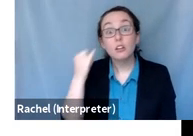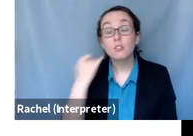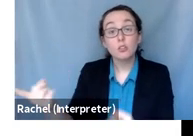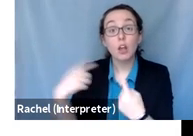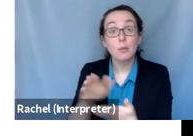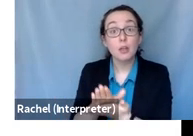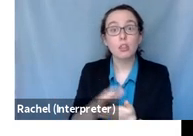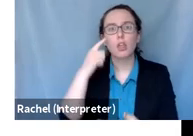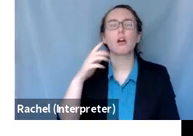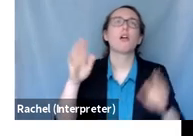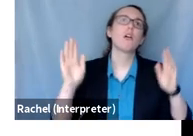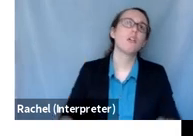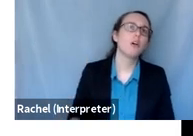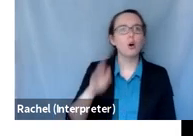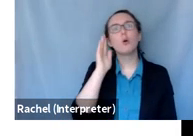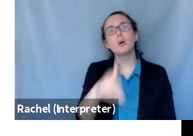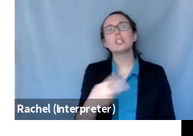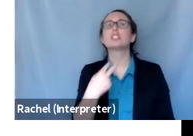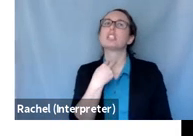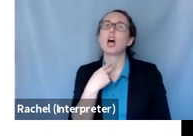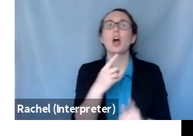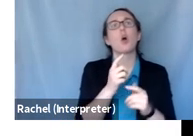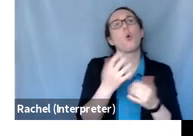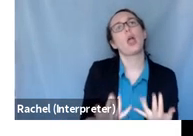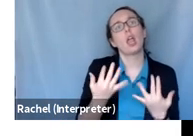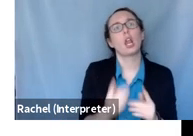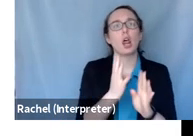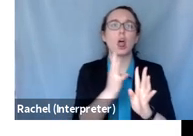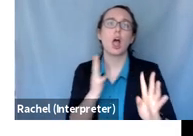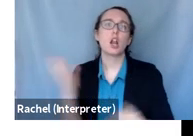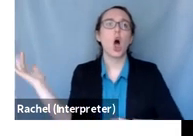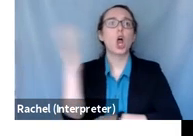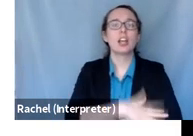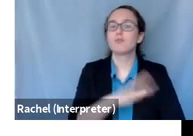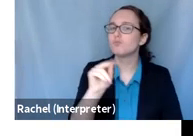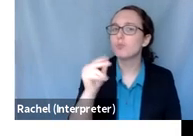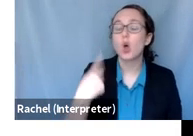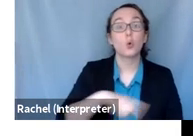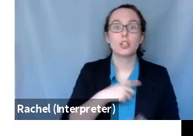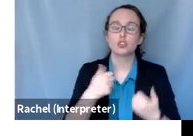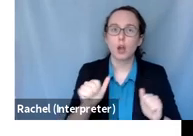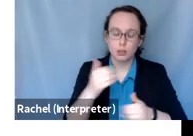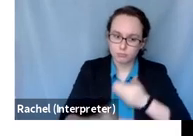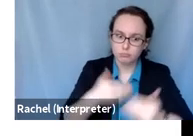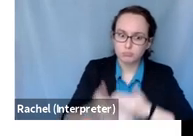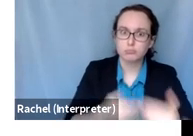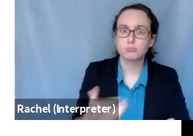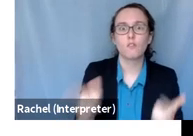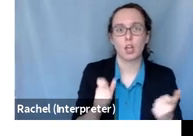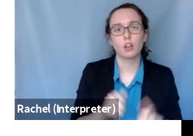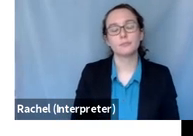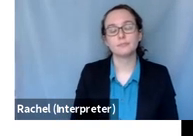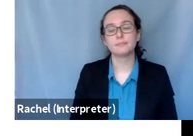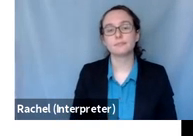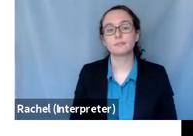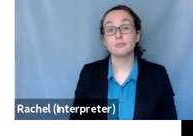in line all day. We get you through fairly quickly and keep things moving well. We'll have a couple other setups in the